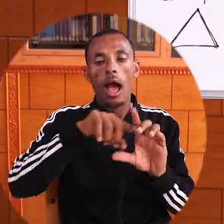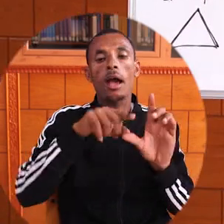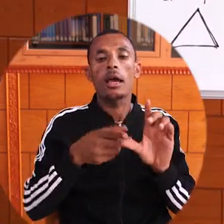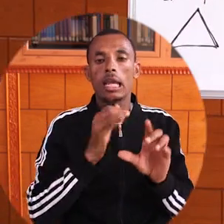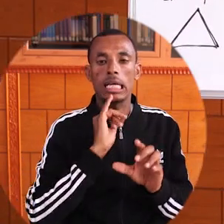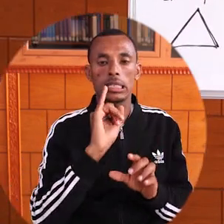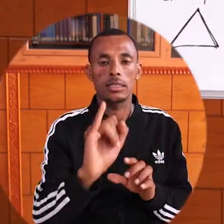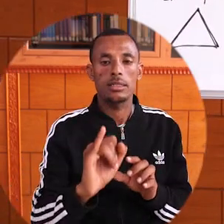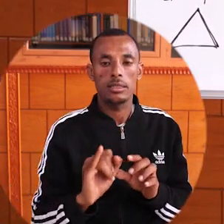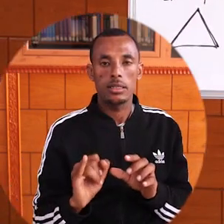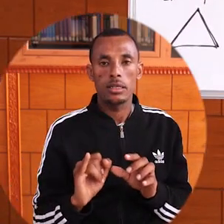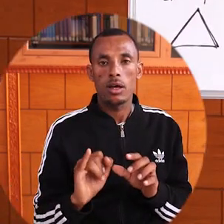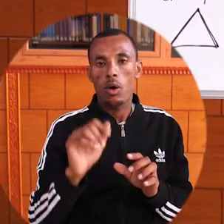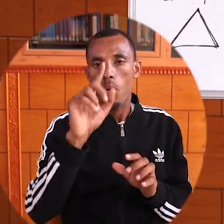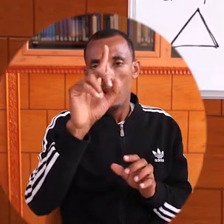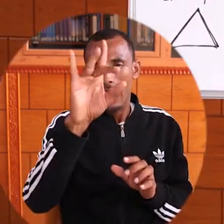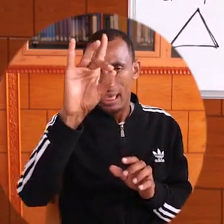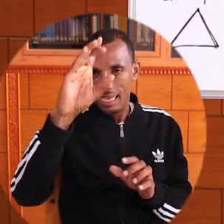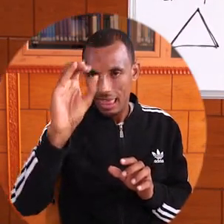is